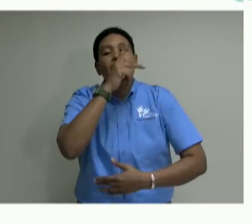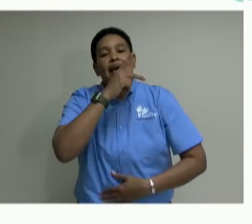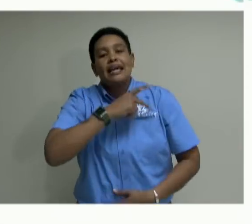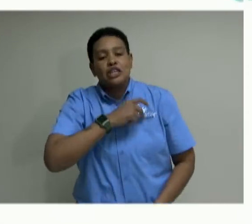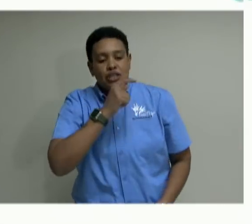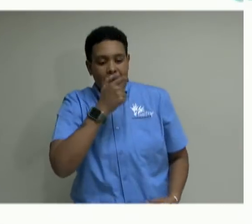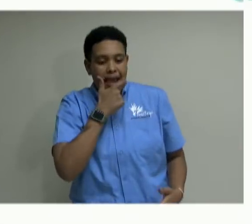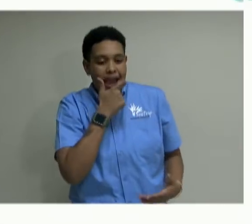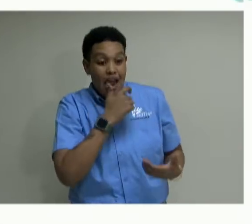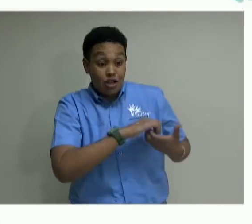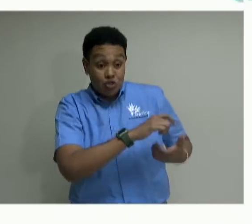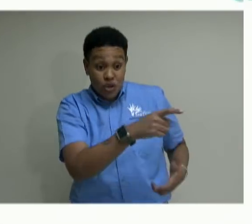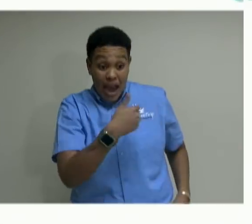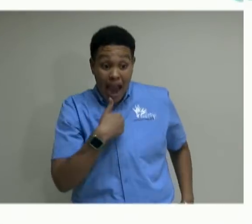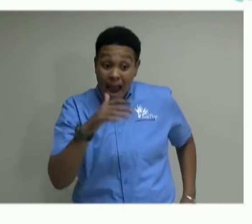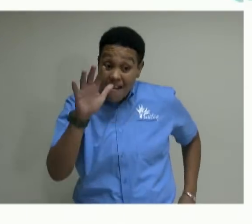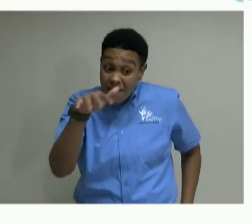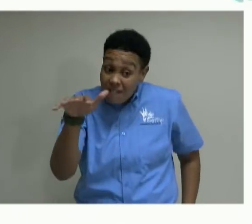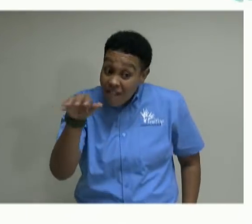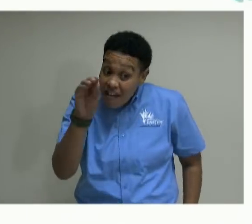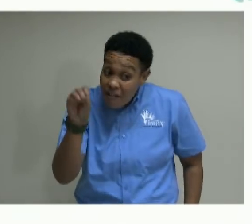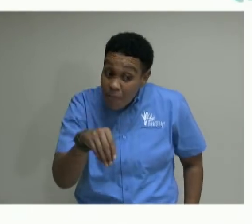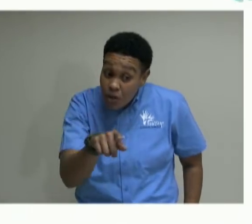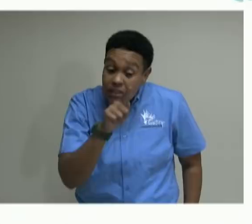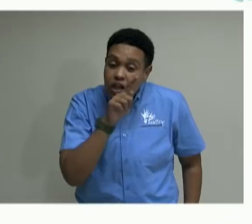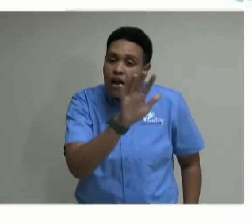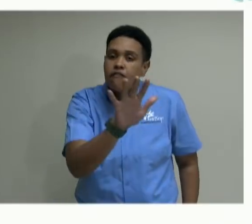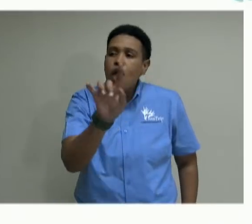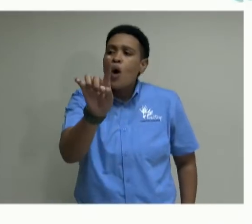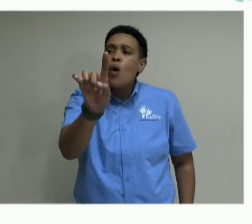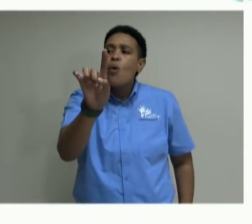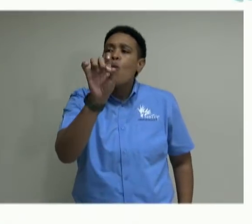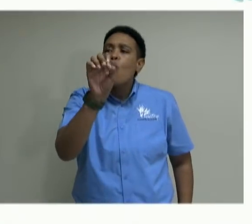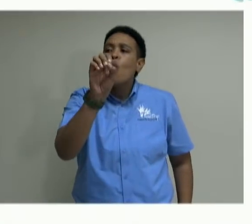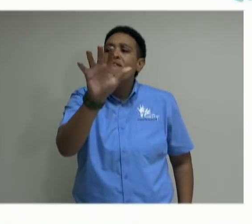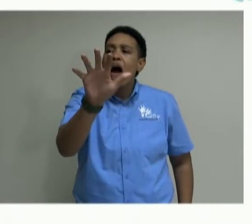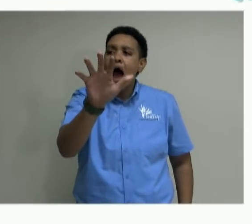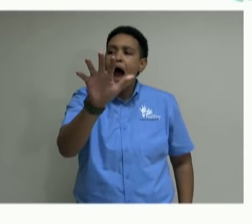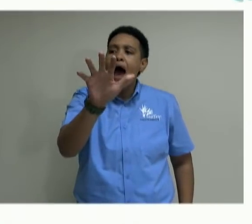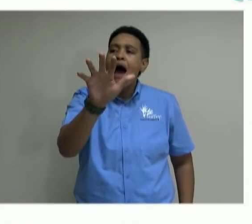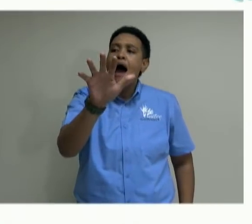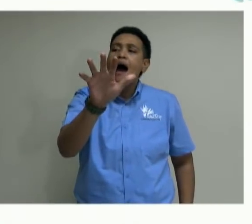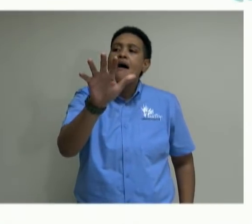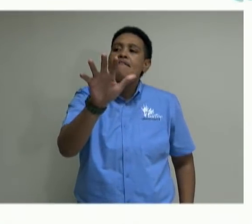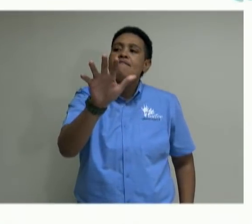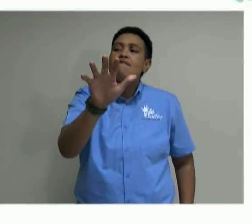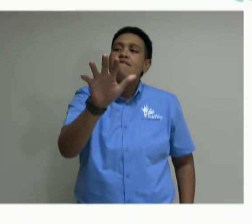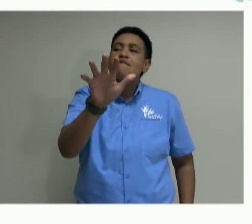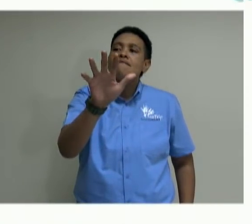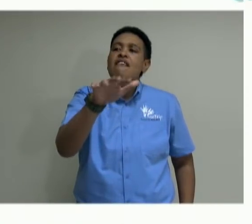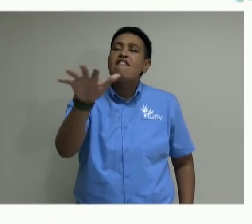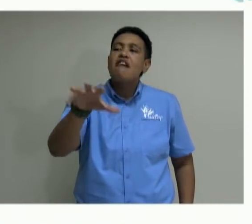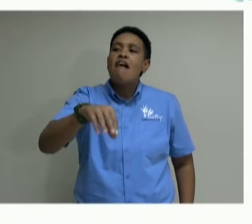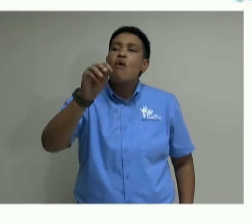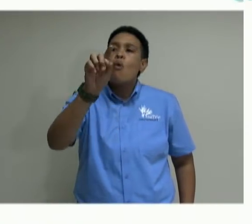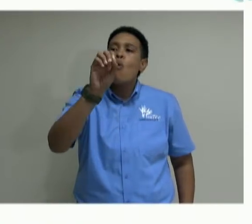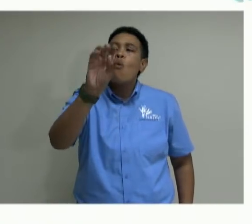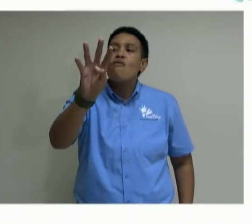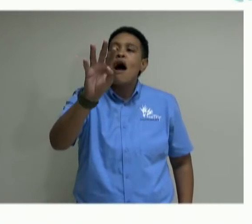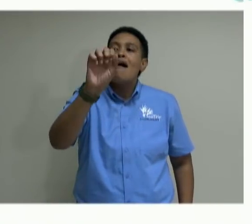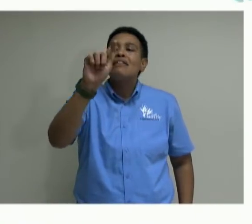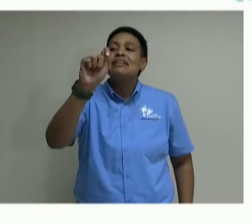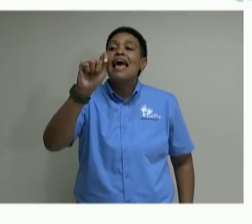would have 55% of the 105, 55, sorry. And St.